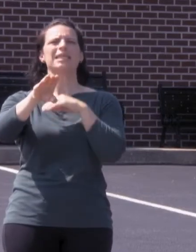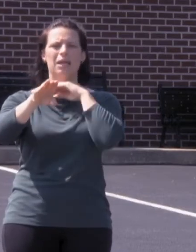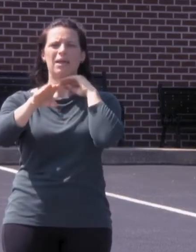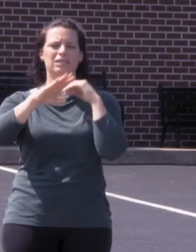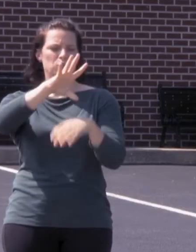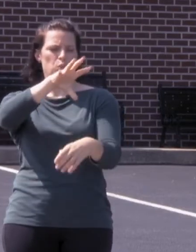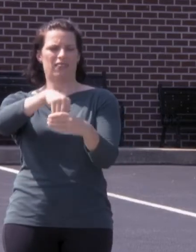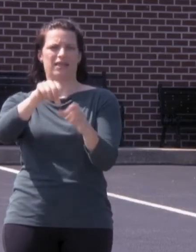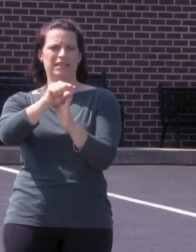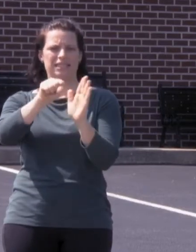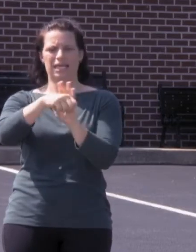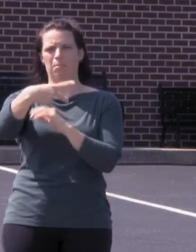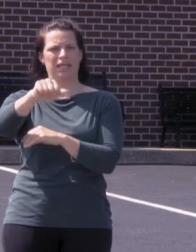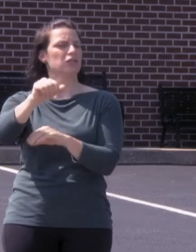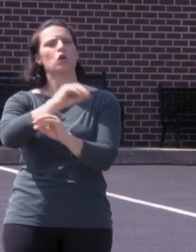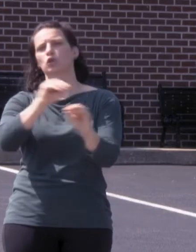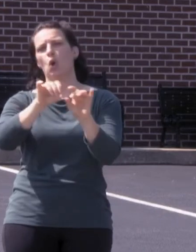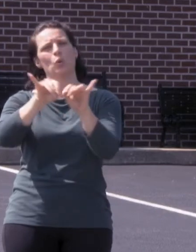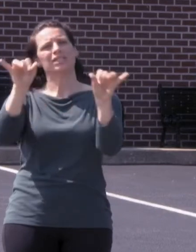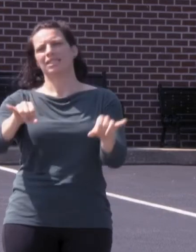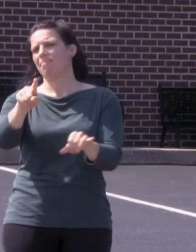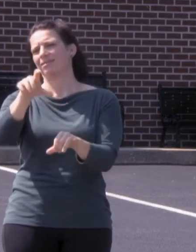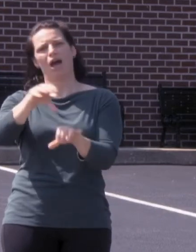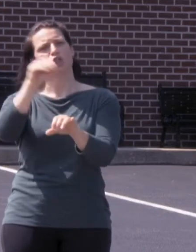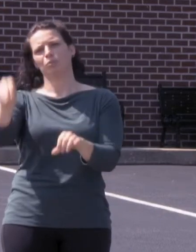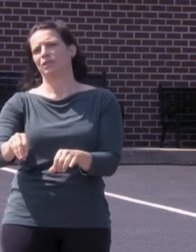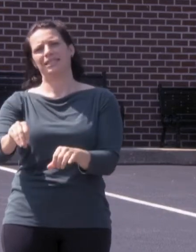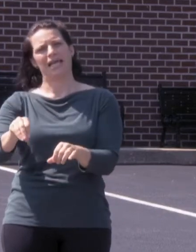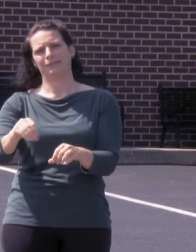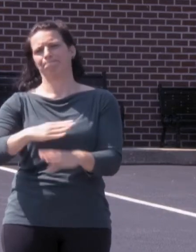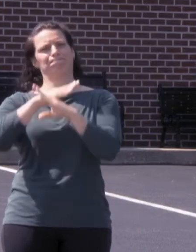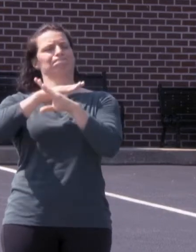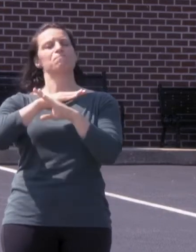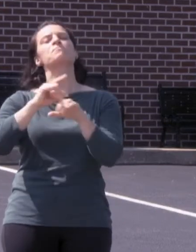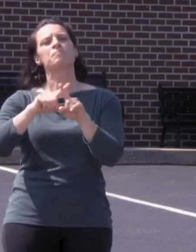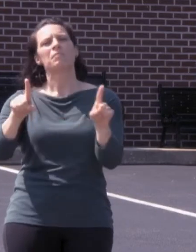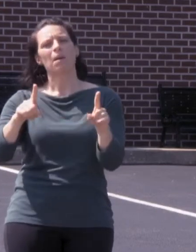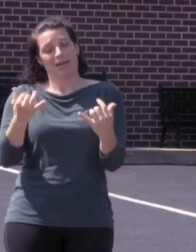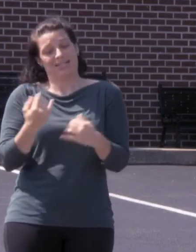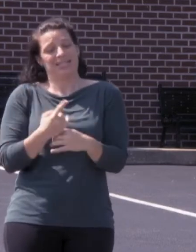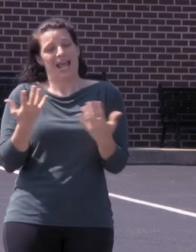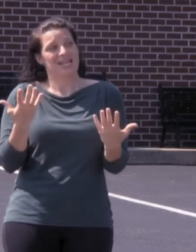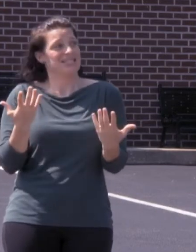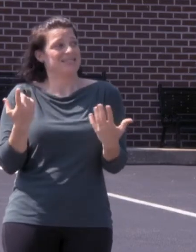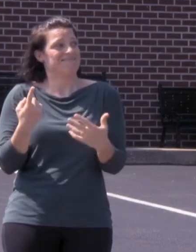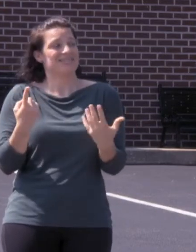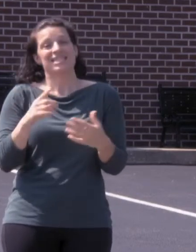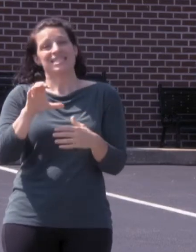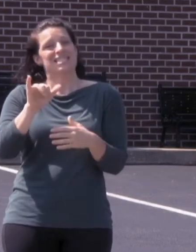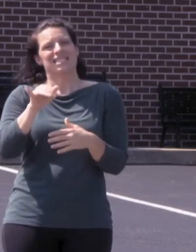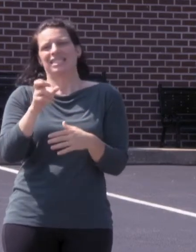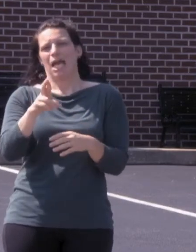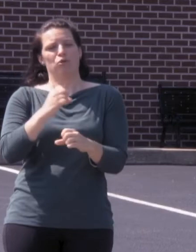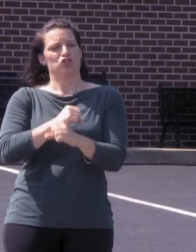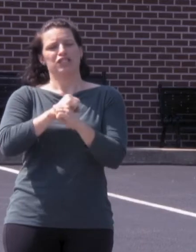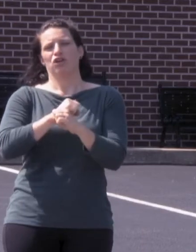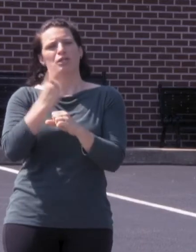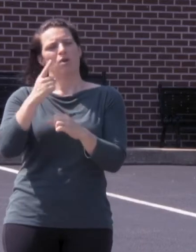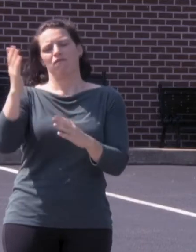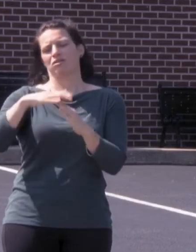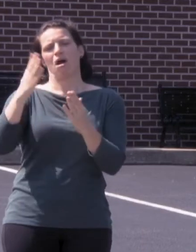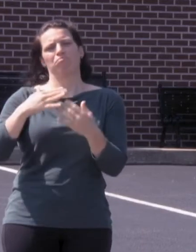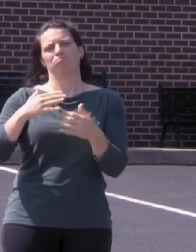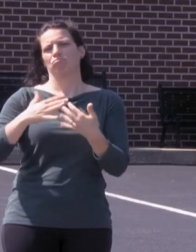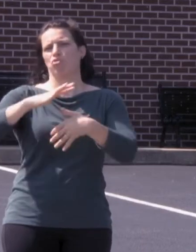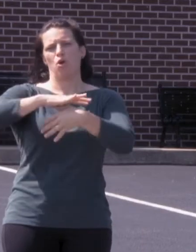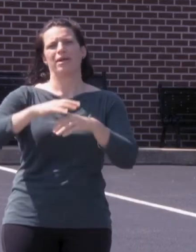within the state police. There's no system that's obviously 100% secure, but in today's day and age, cybersecurity is one of our top